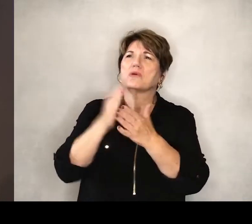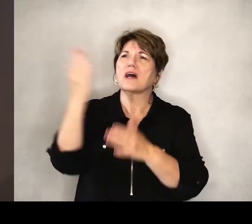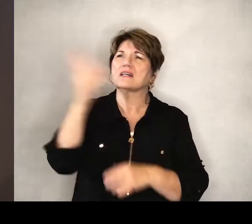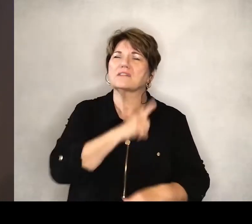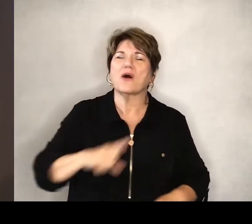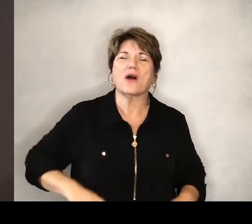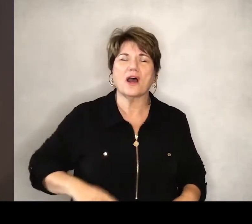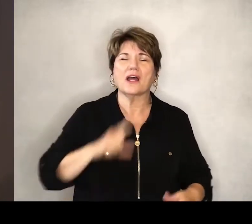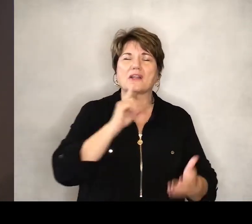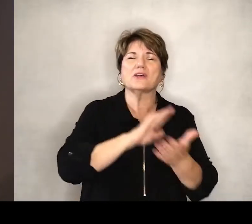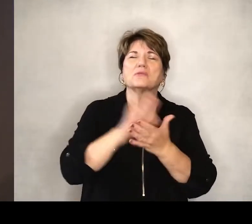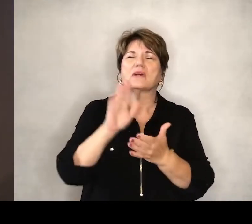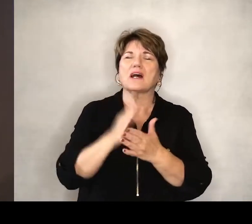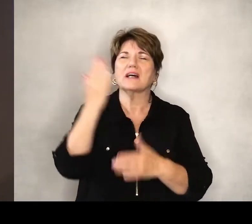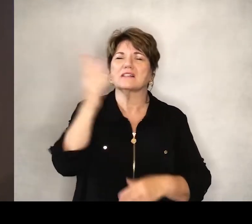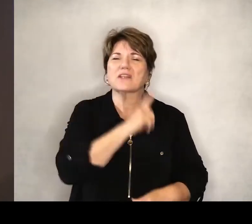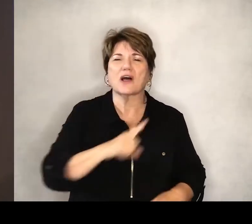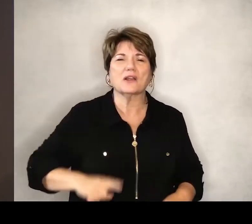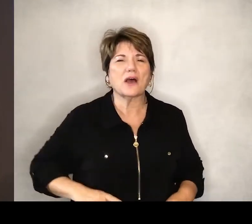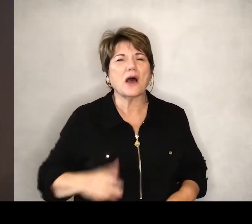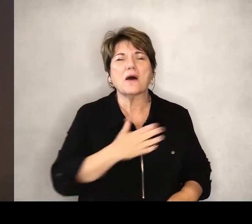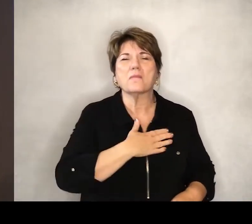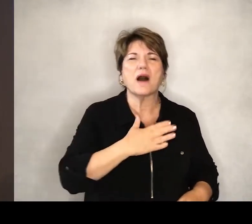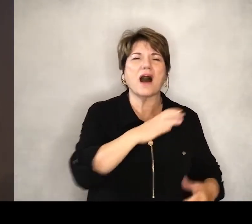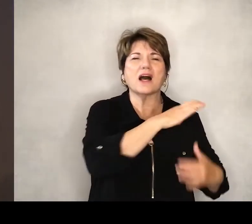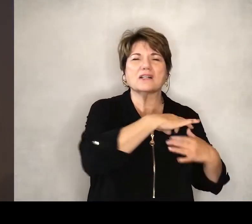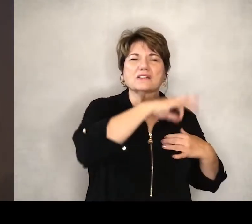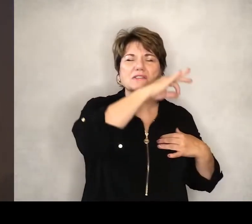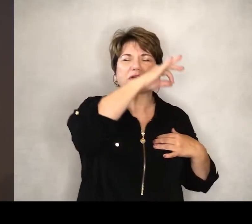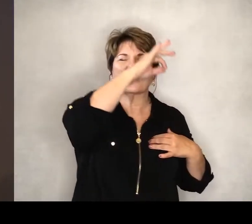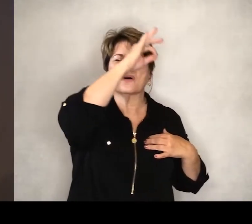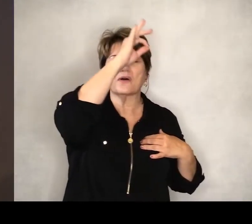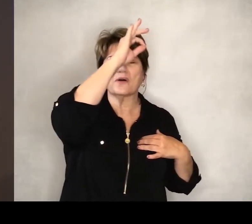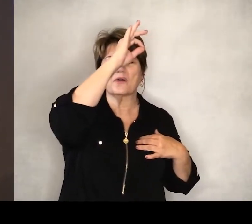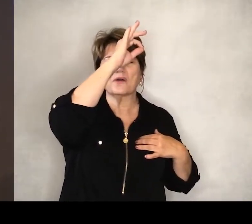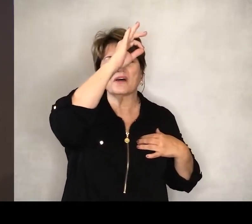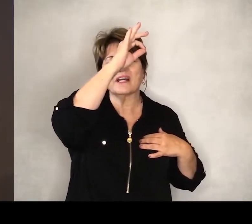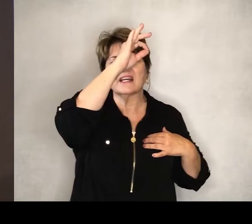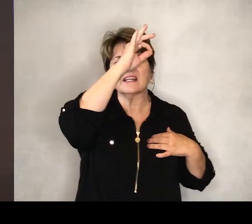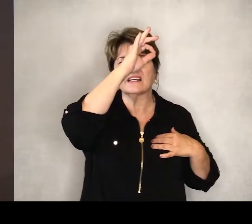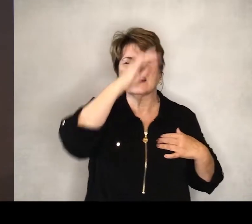Praise the Lord, oh my soul.